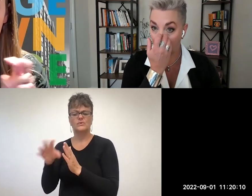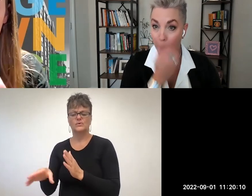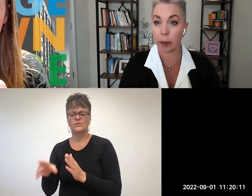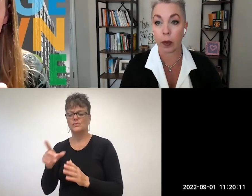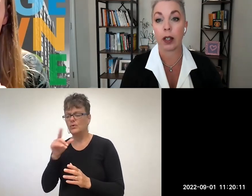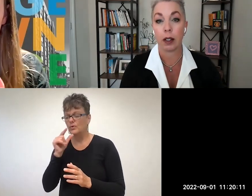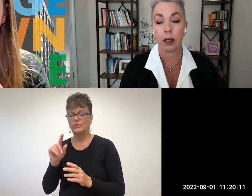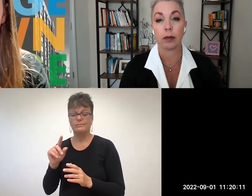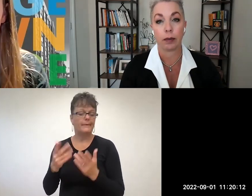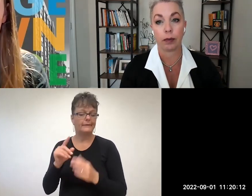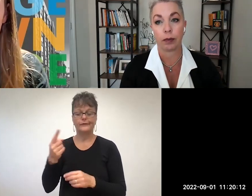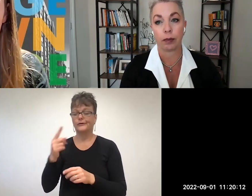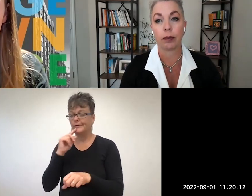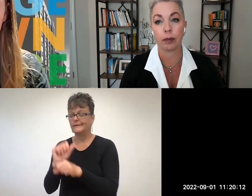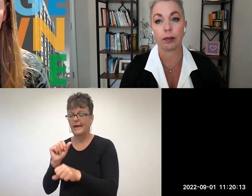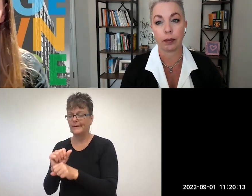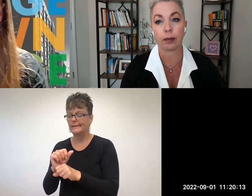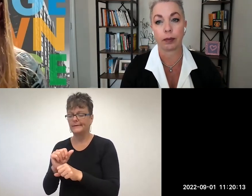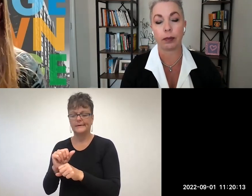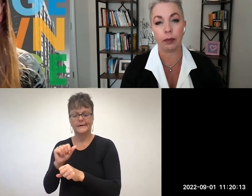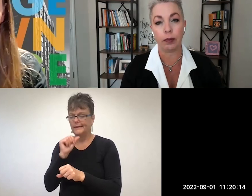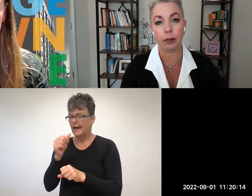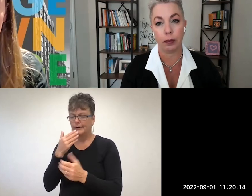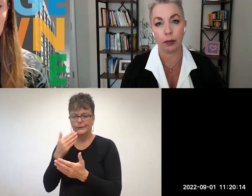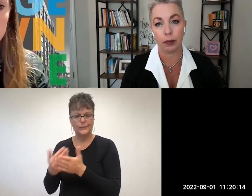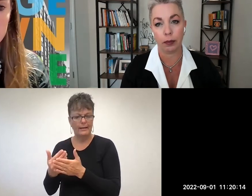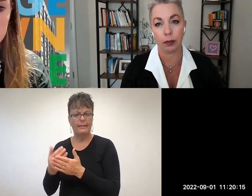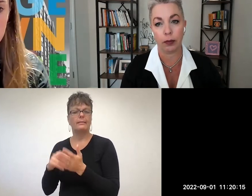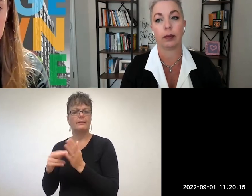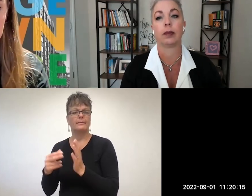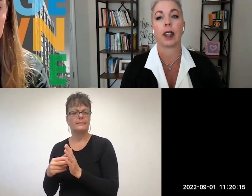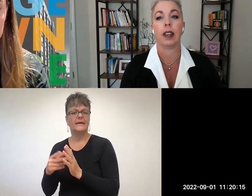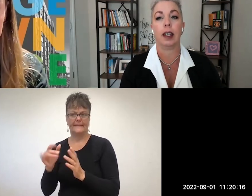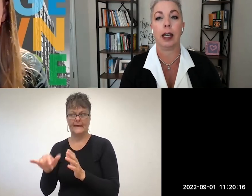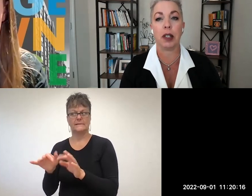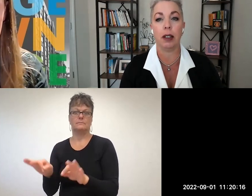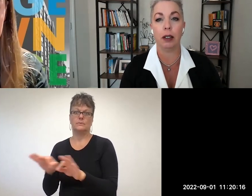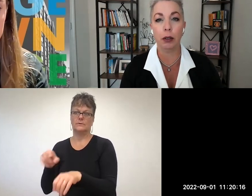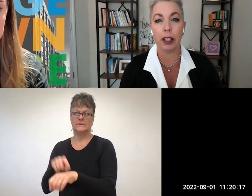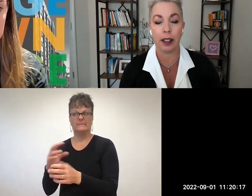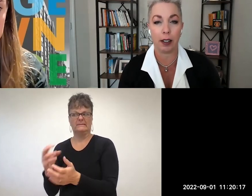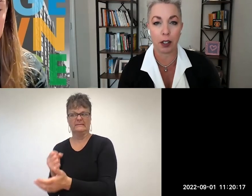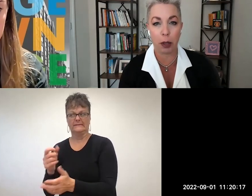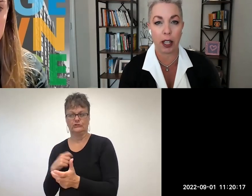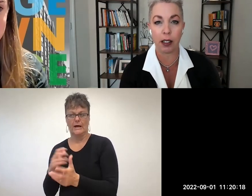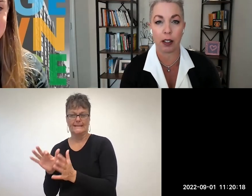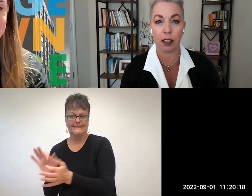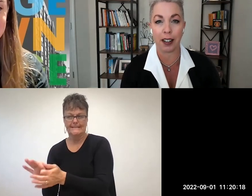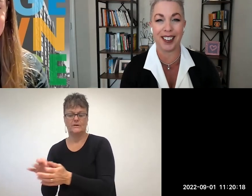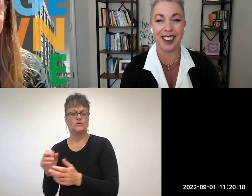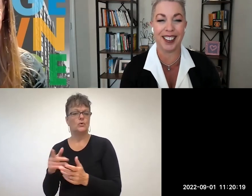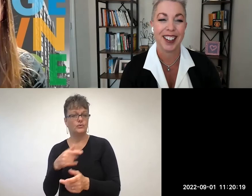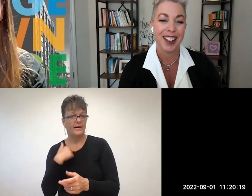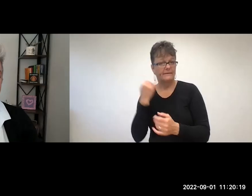belonging. Agree this is a crucial time. Can you say more about helpful strategies that are specific to this? Absolutely. I have so many